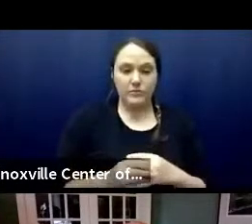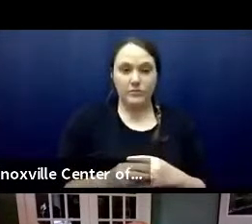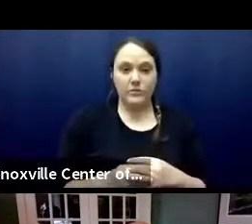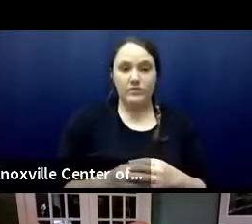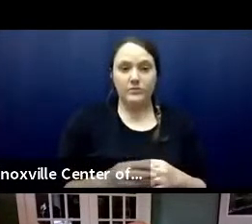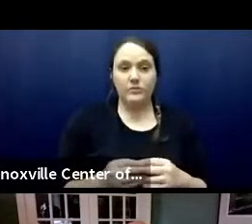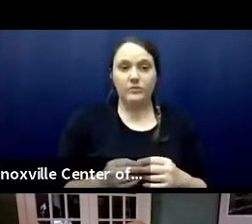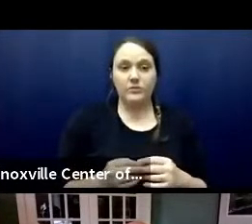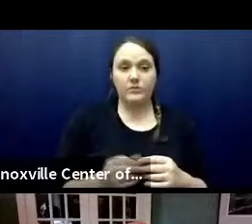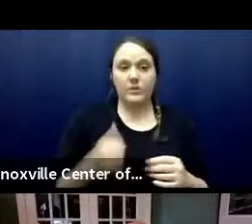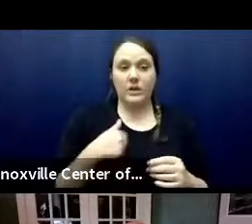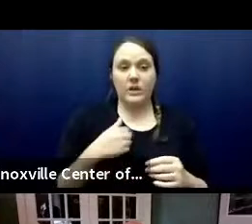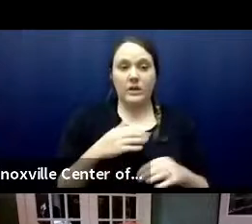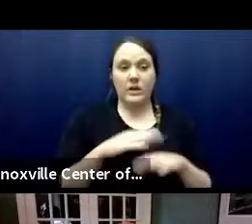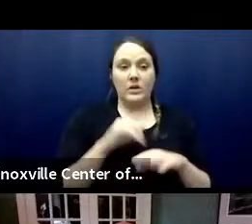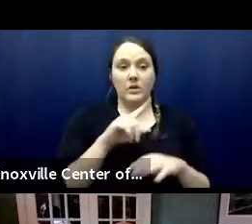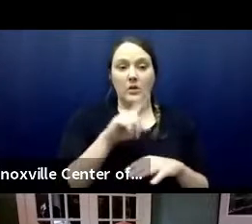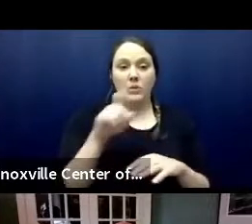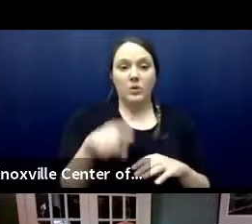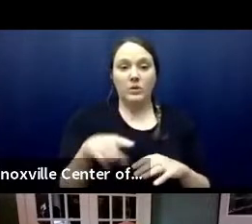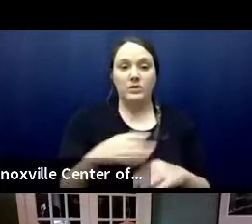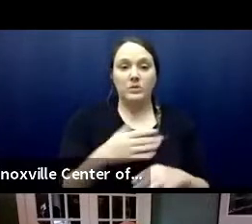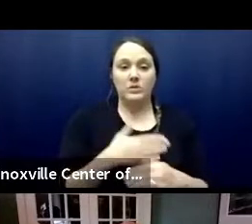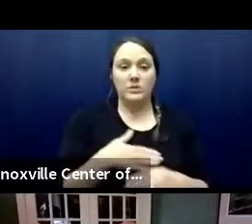Yeah, I call the question, please.